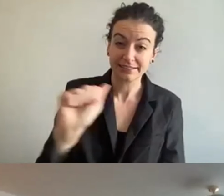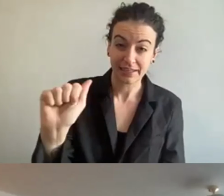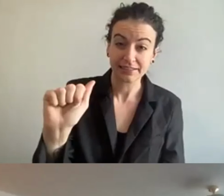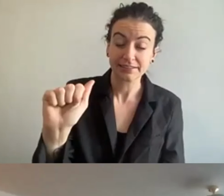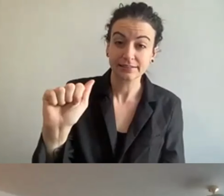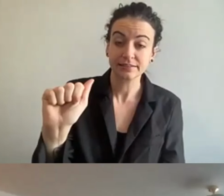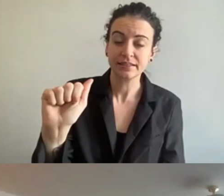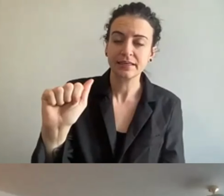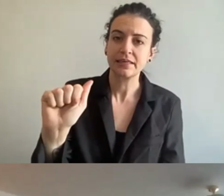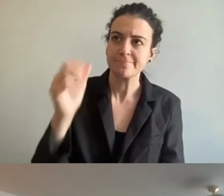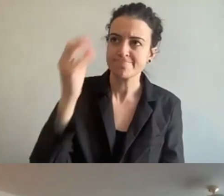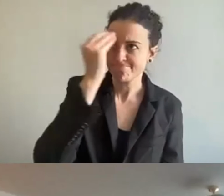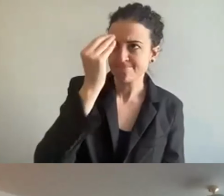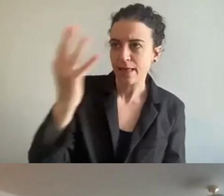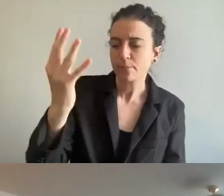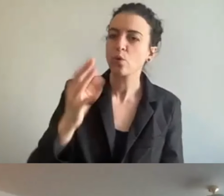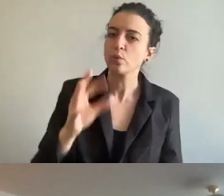life more,